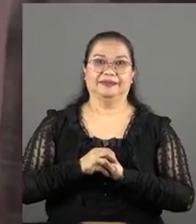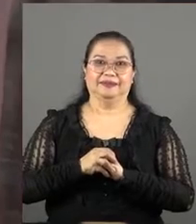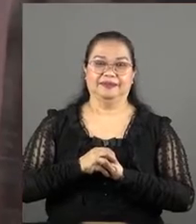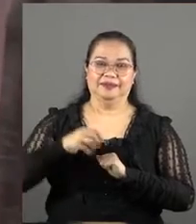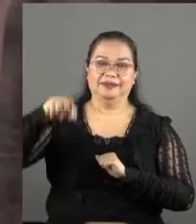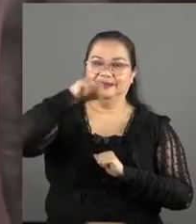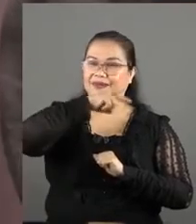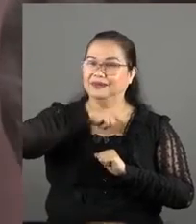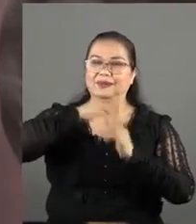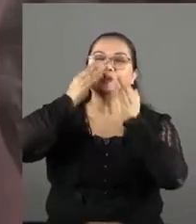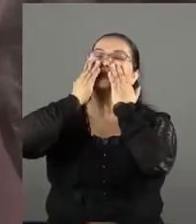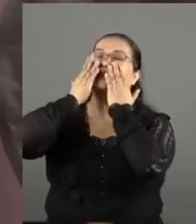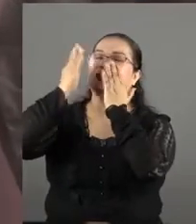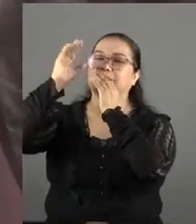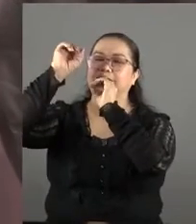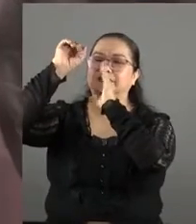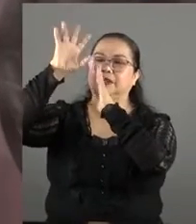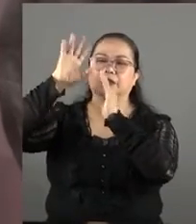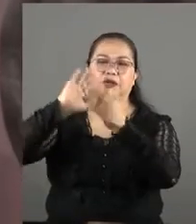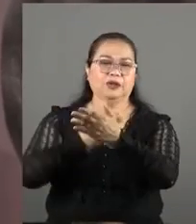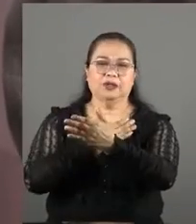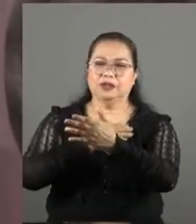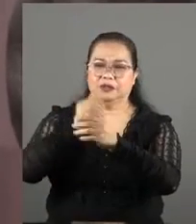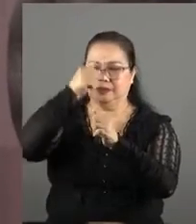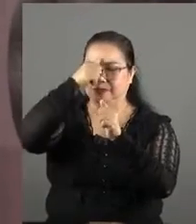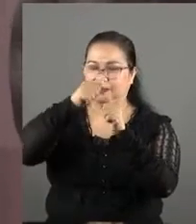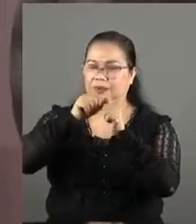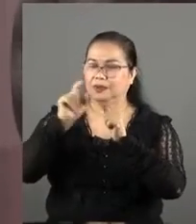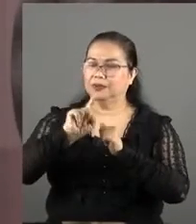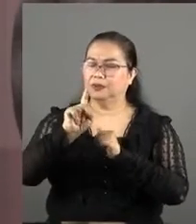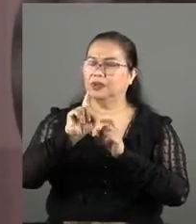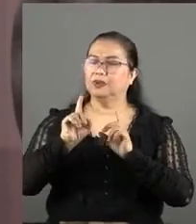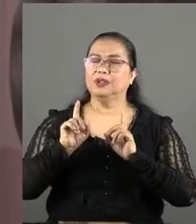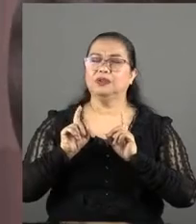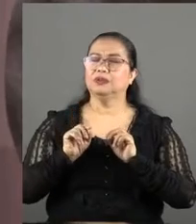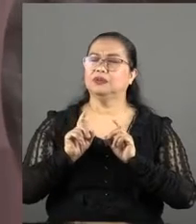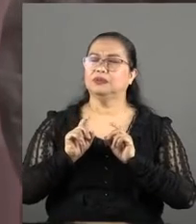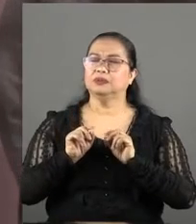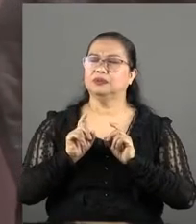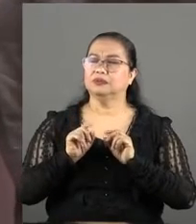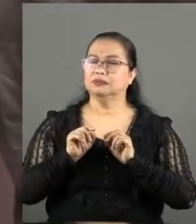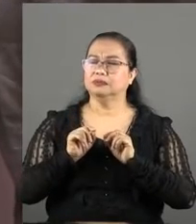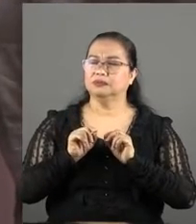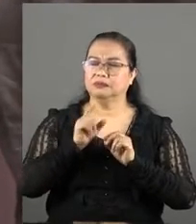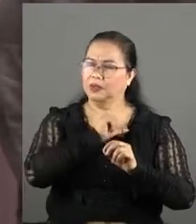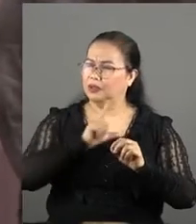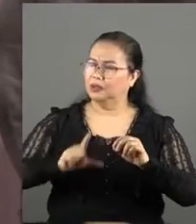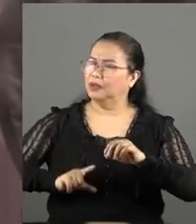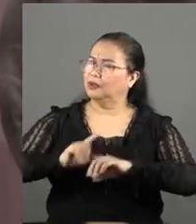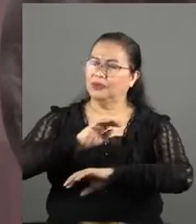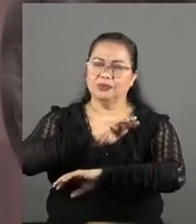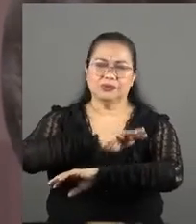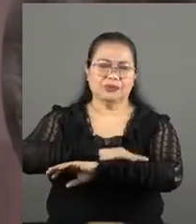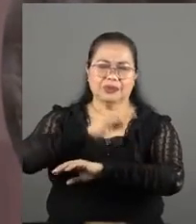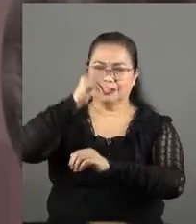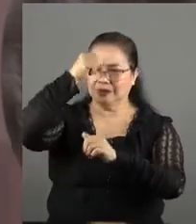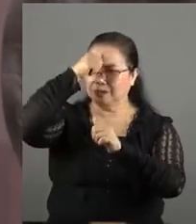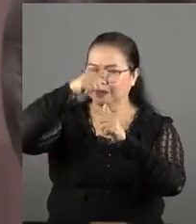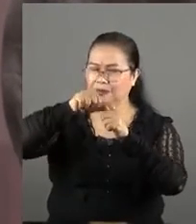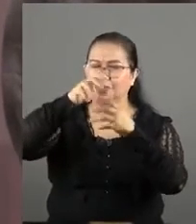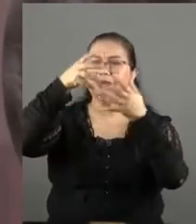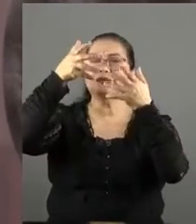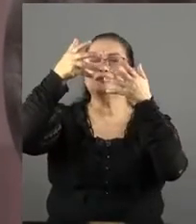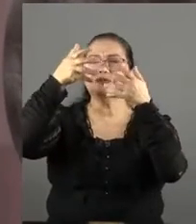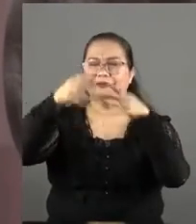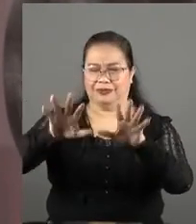We thank you, Father, that the song reminded us what we just did. The communion reminds us everything was